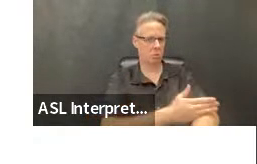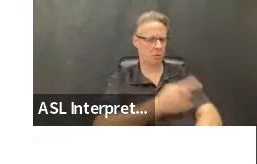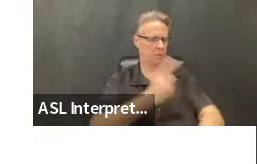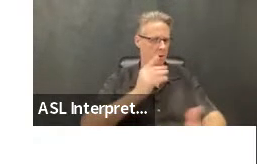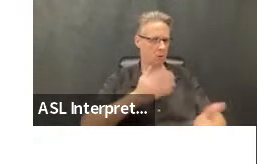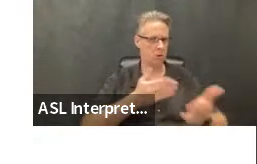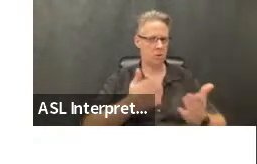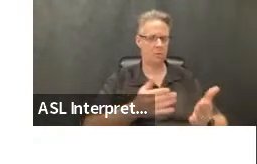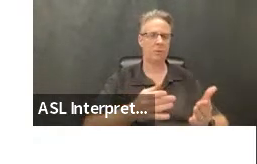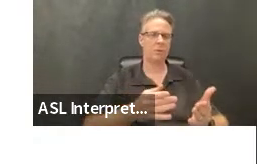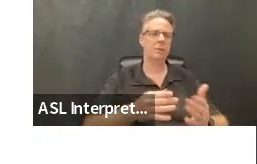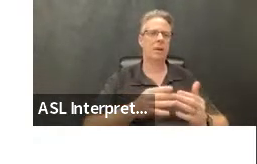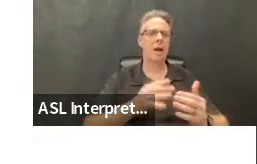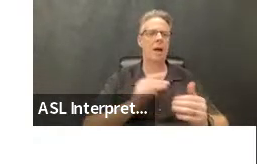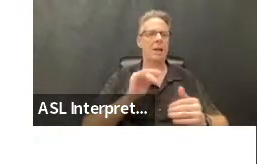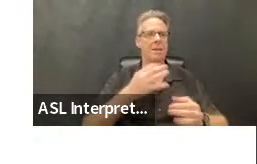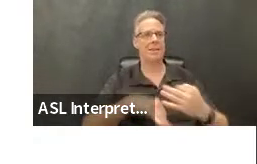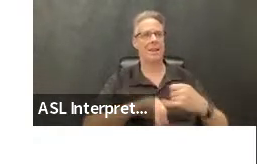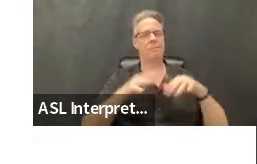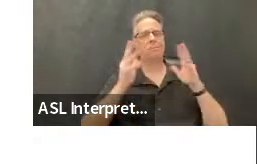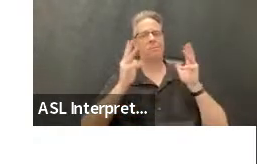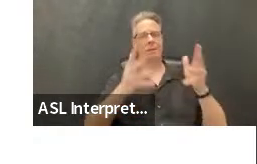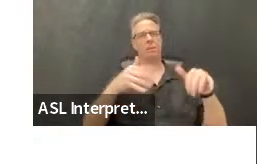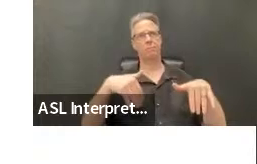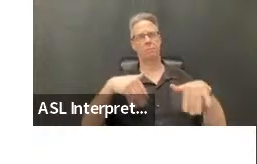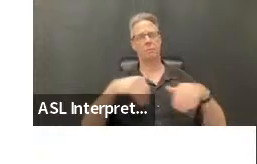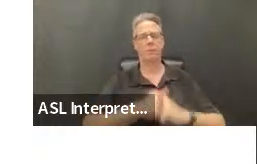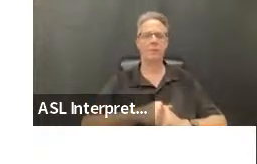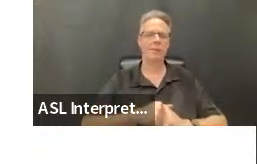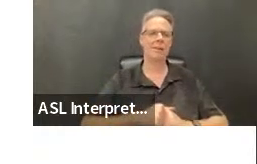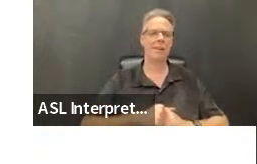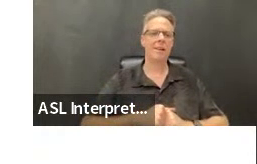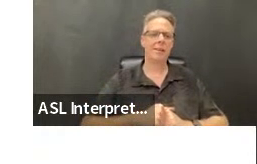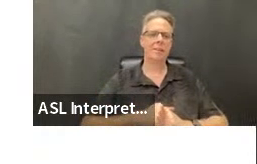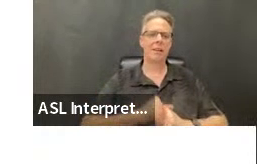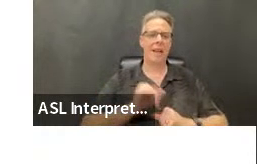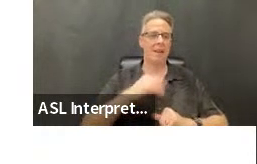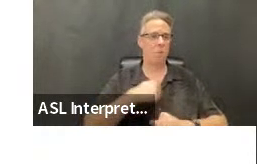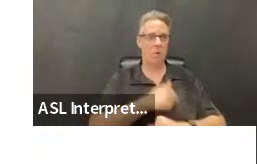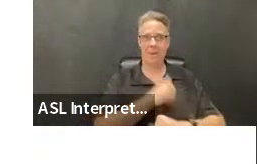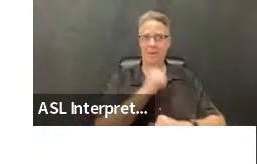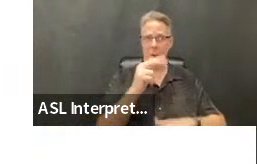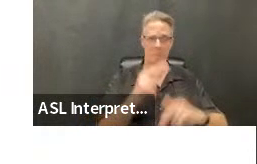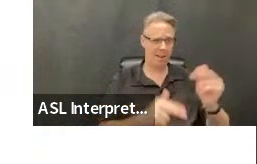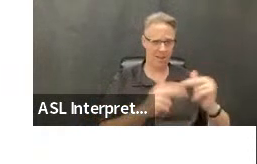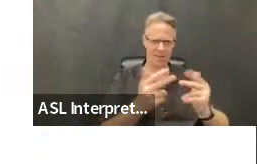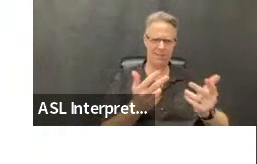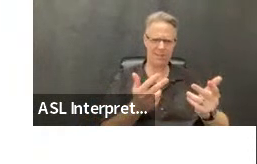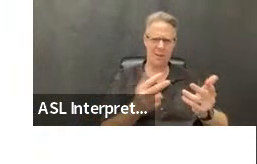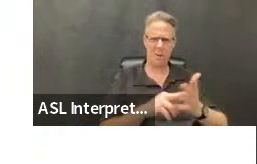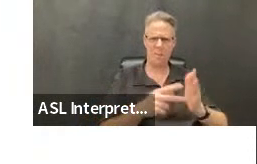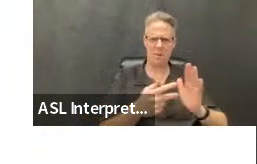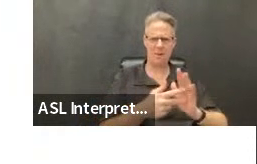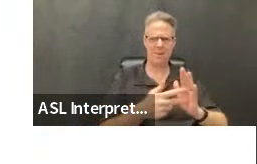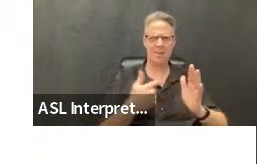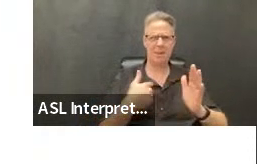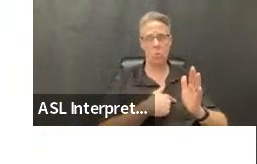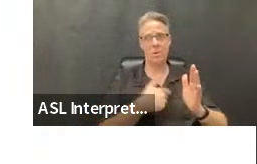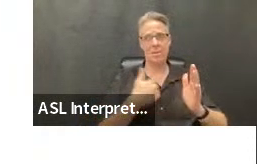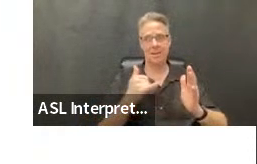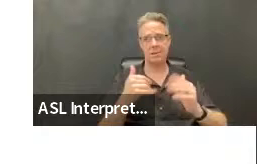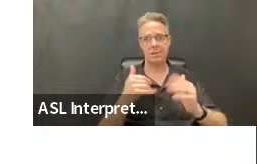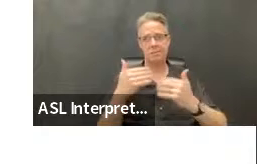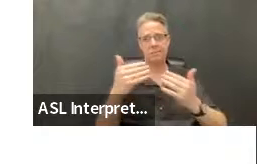service over not doing anything. So we'll kind of talk about the no build, and that is that we create an option where we still move forward in time